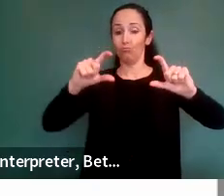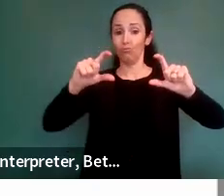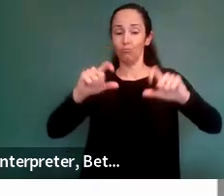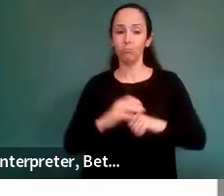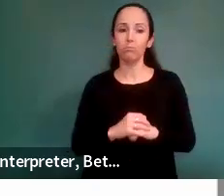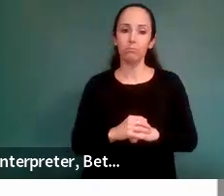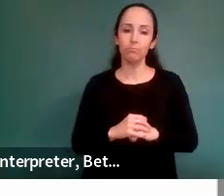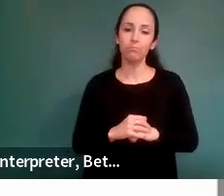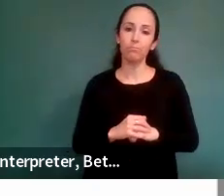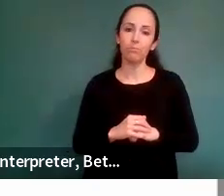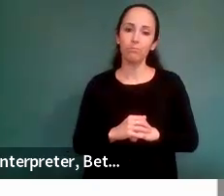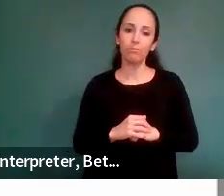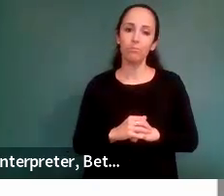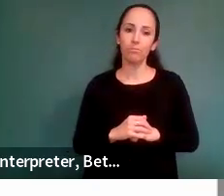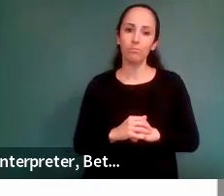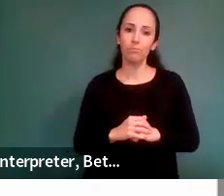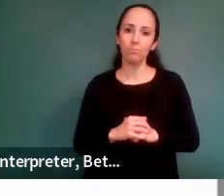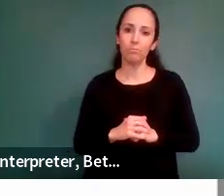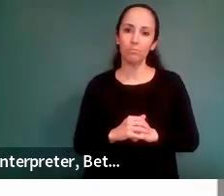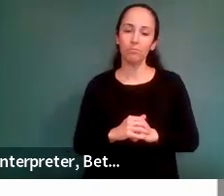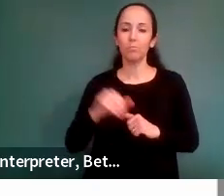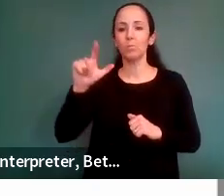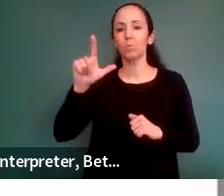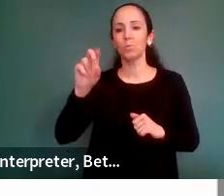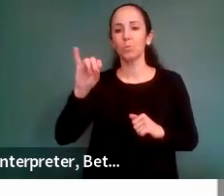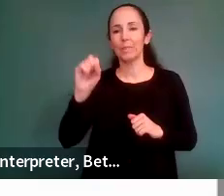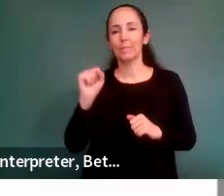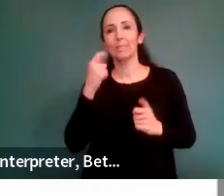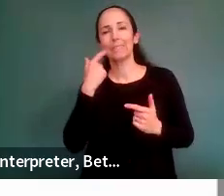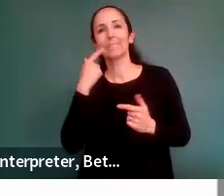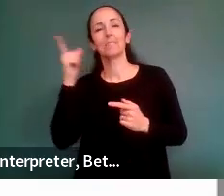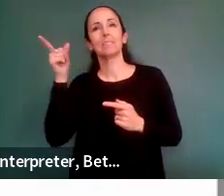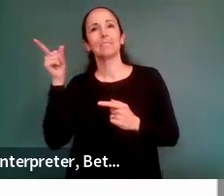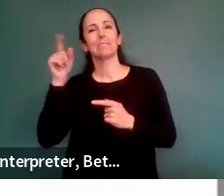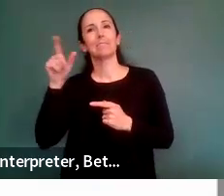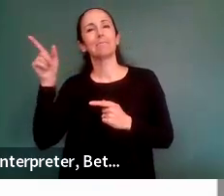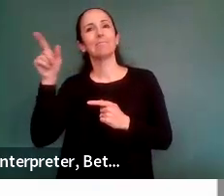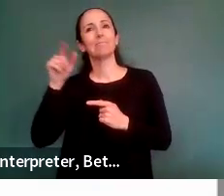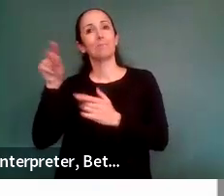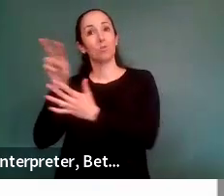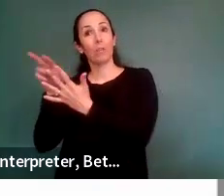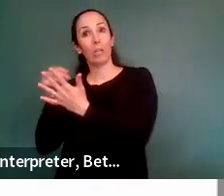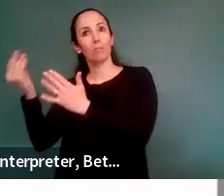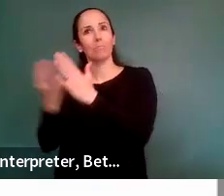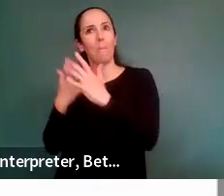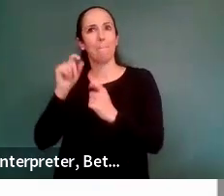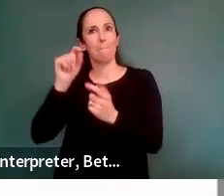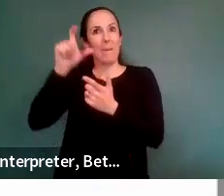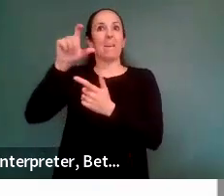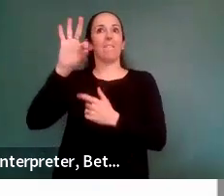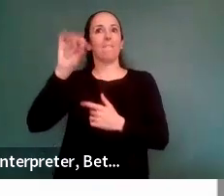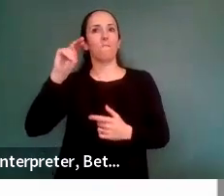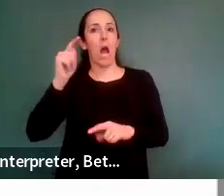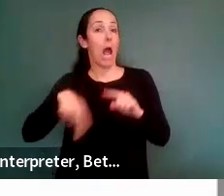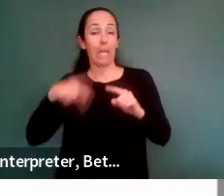160. Yeah, that's seems like a large font to me, even though I can't see it. I'm sure this